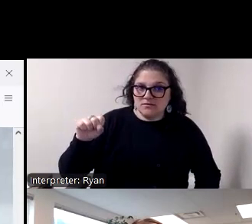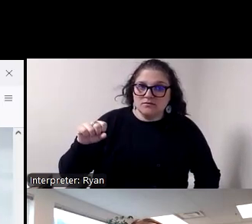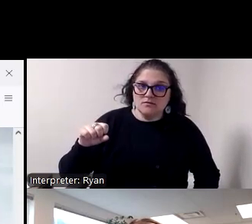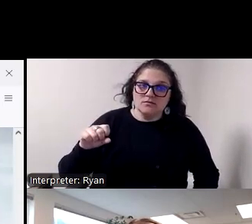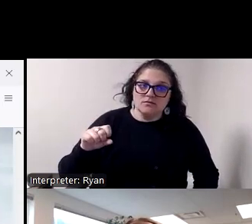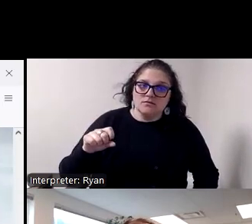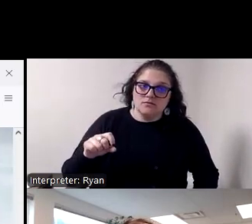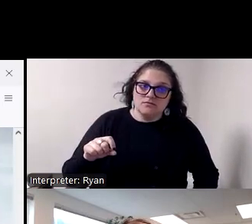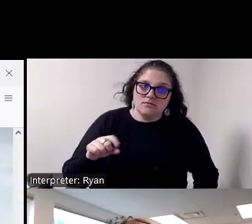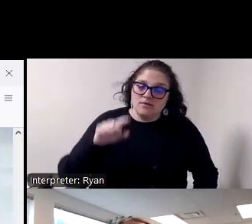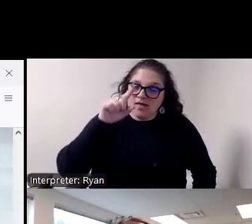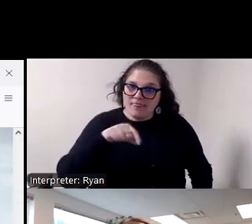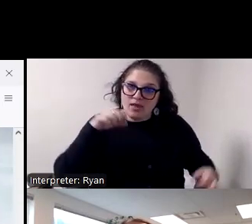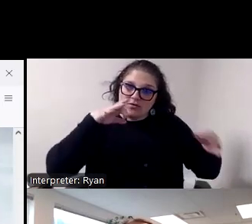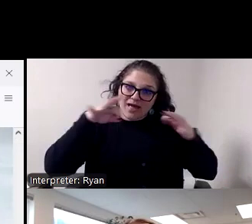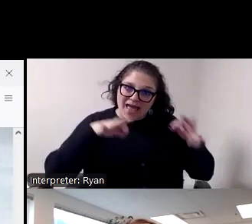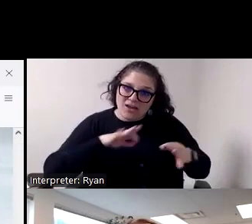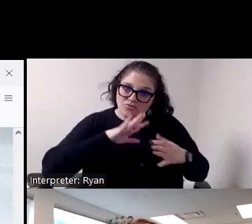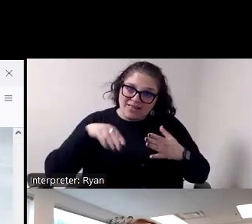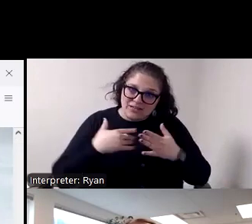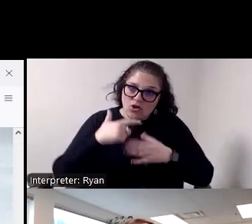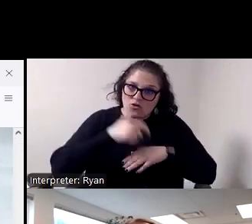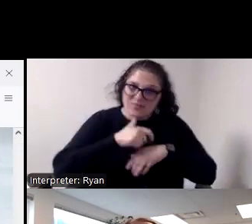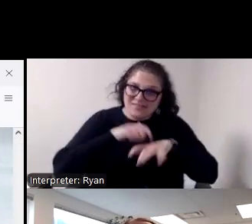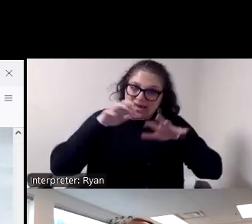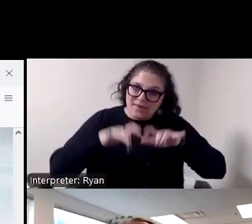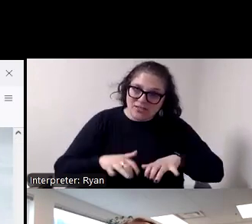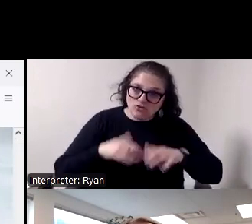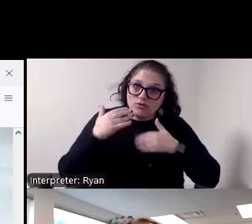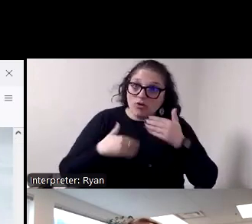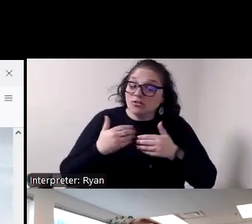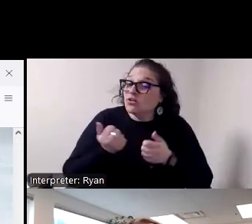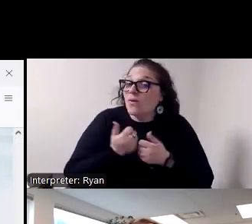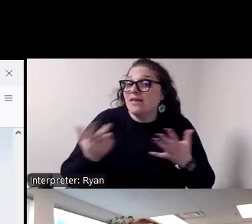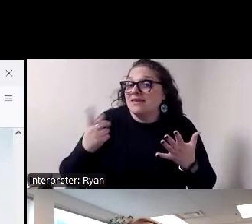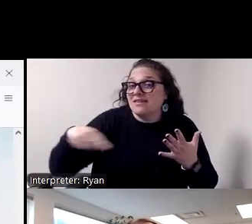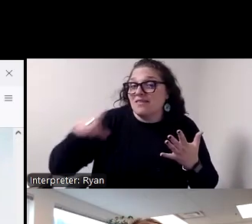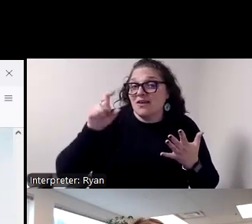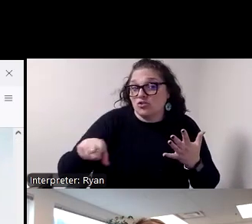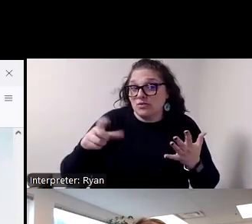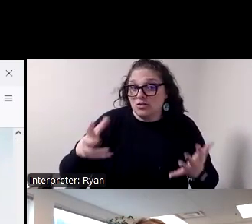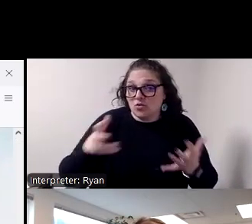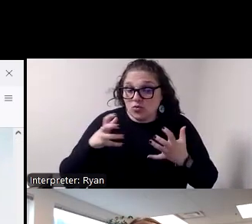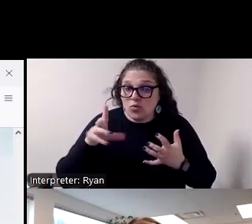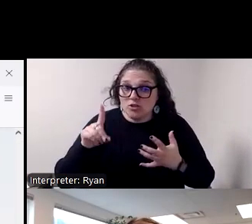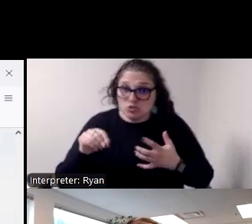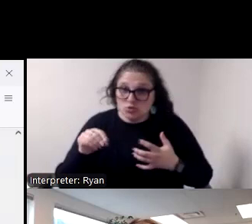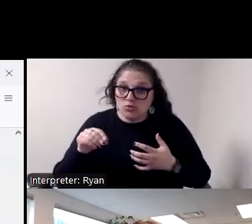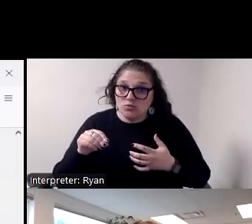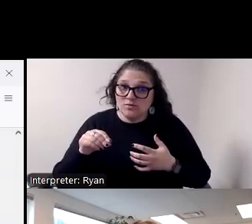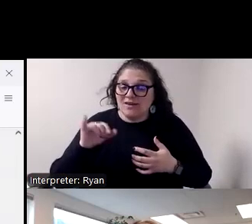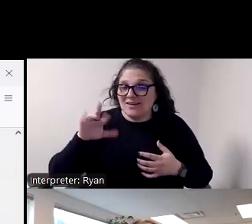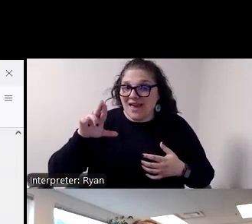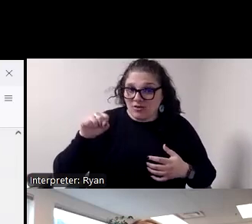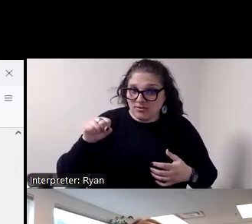that outlines the whole timesheet entry process, or basically anything else that you would like to do or you can do in Iris